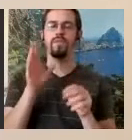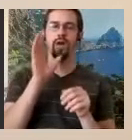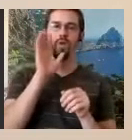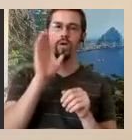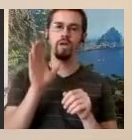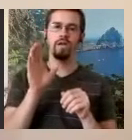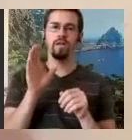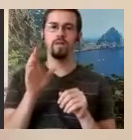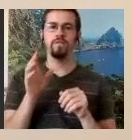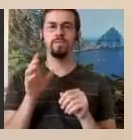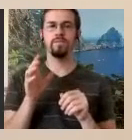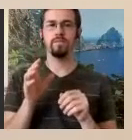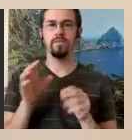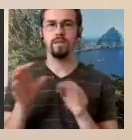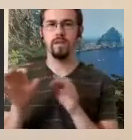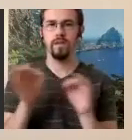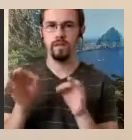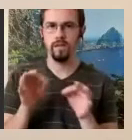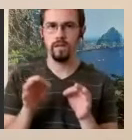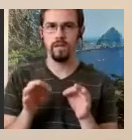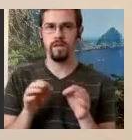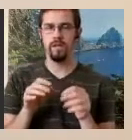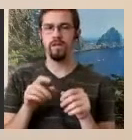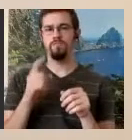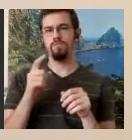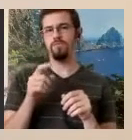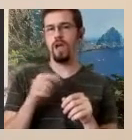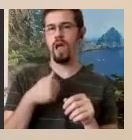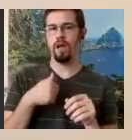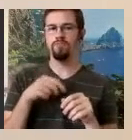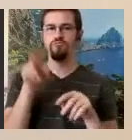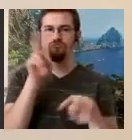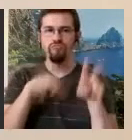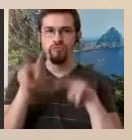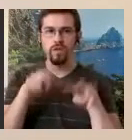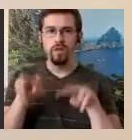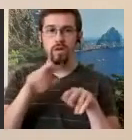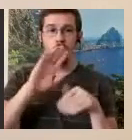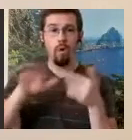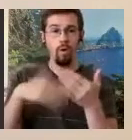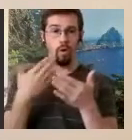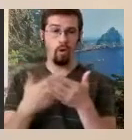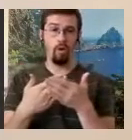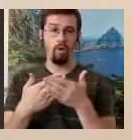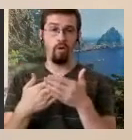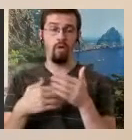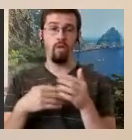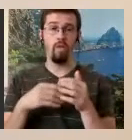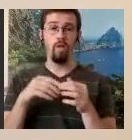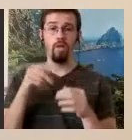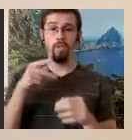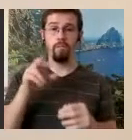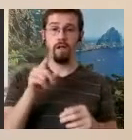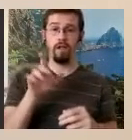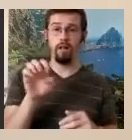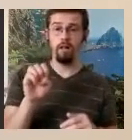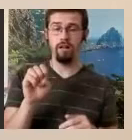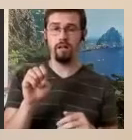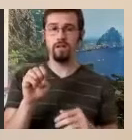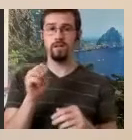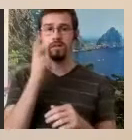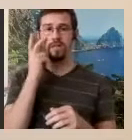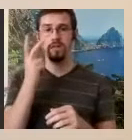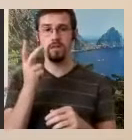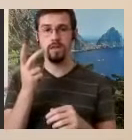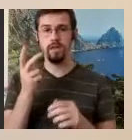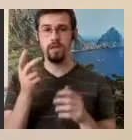Well, I also investigated the whole 81 puddles to see which ones were truly active and which were